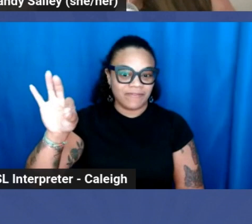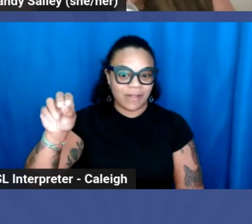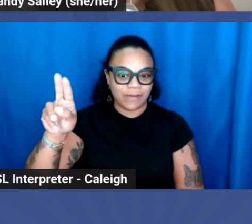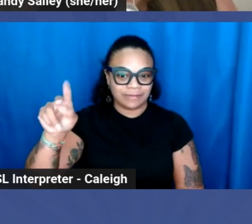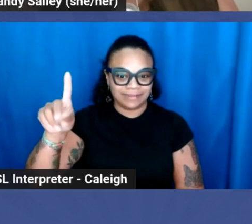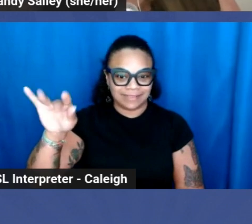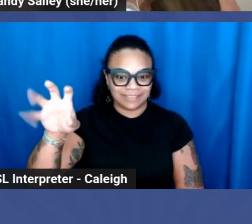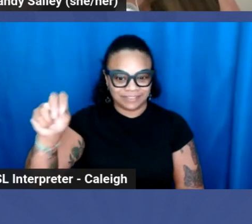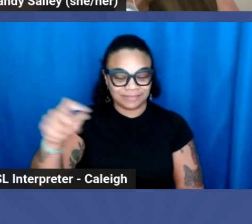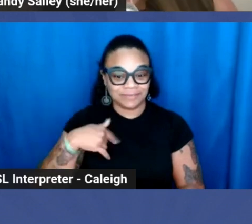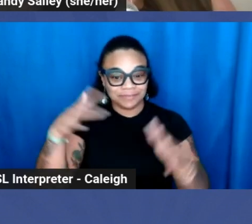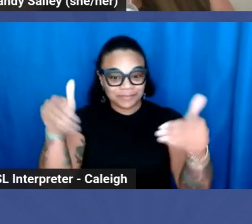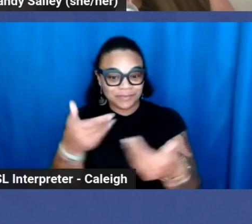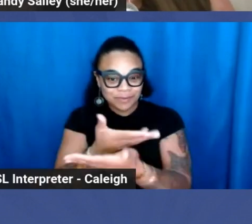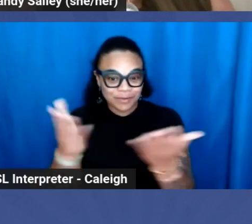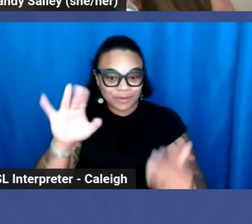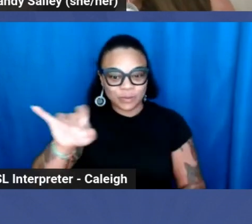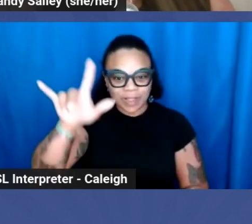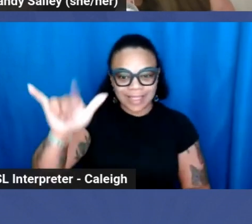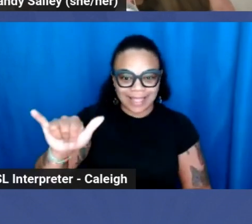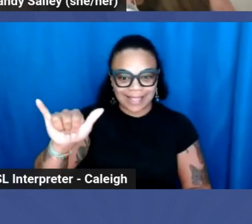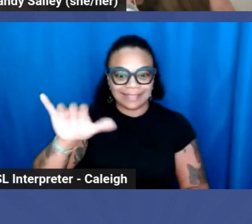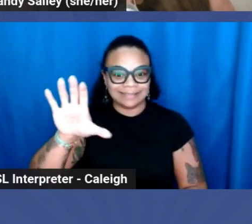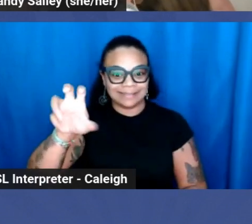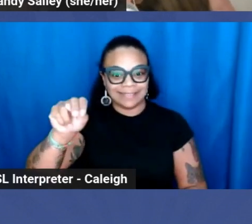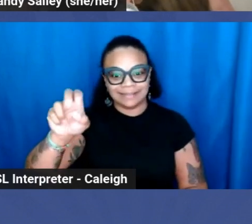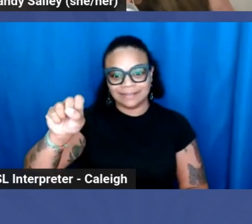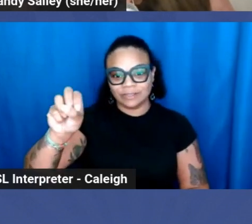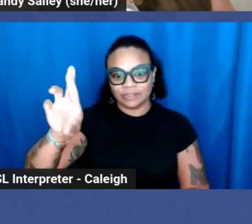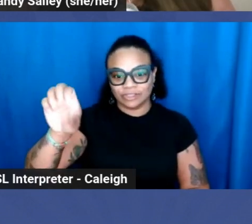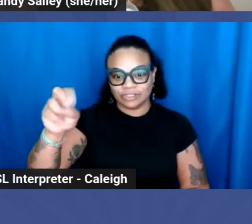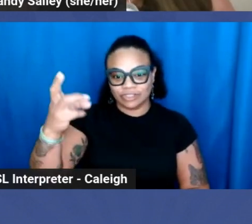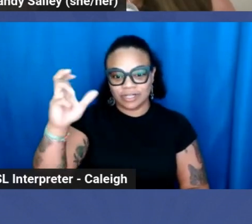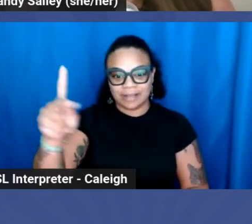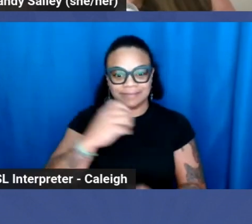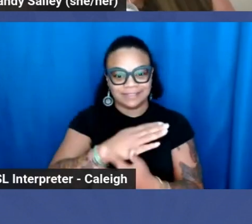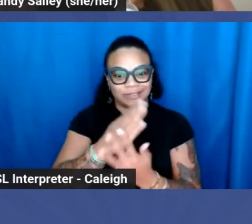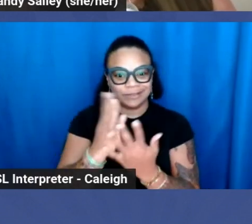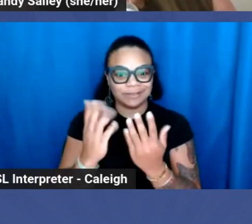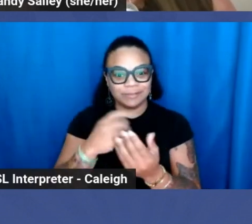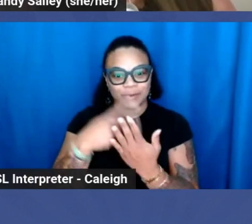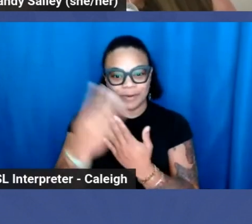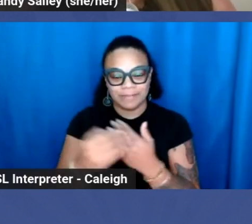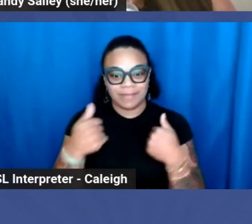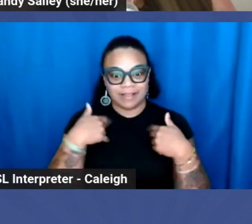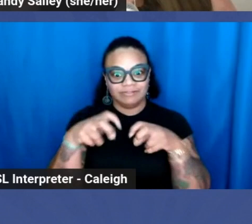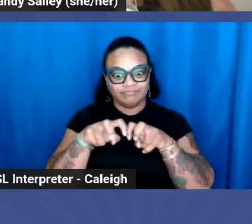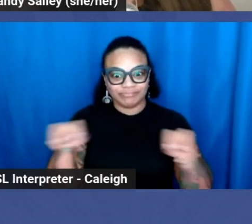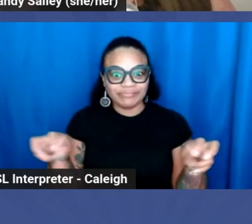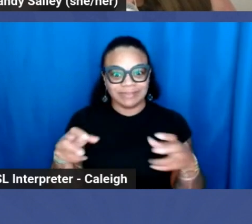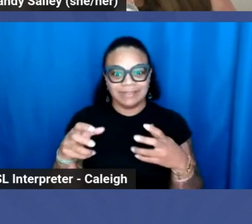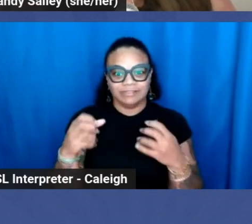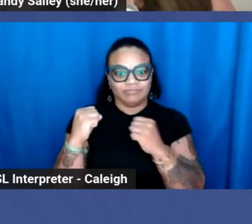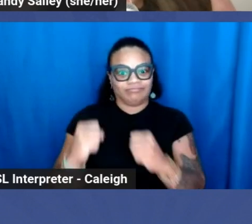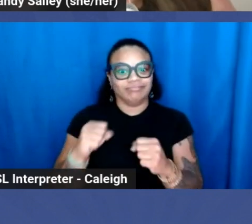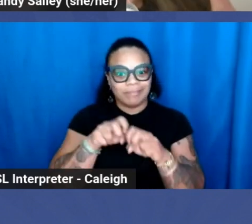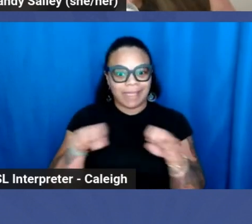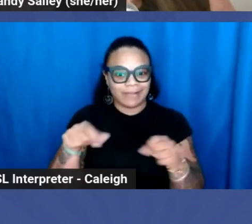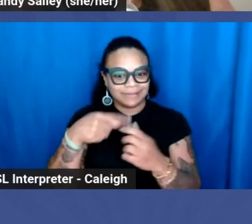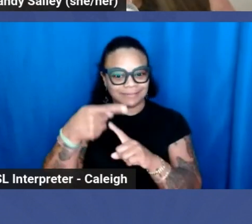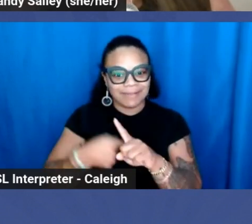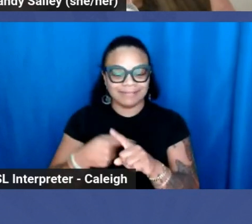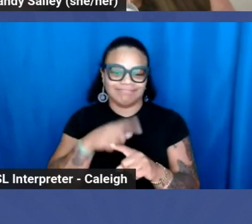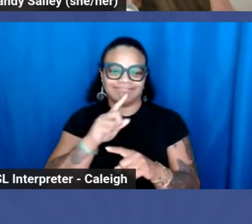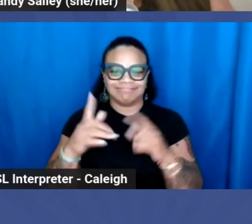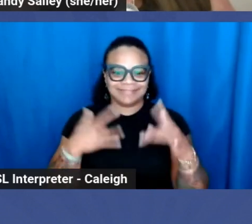our July Censorship Series program. I have an absolutely stacked panel this month, and I'm really excited